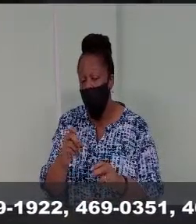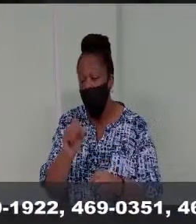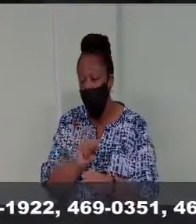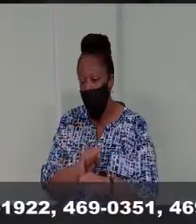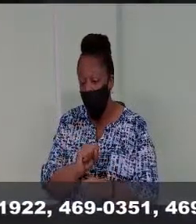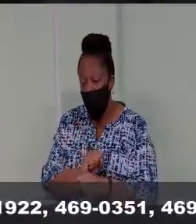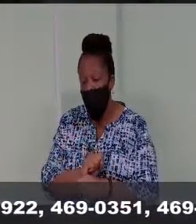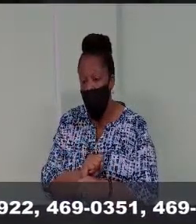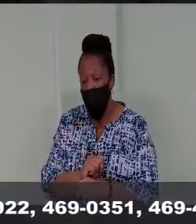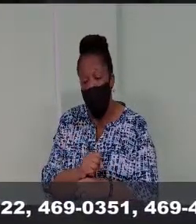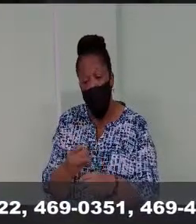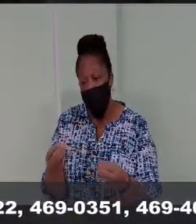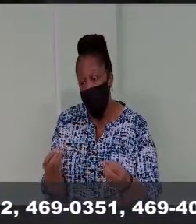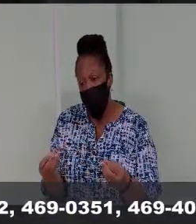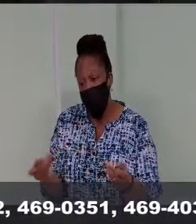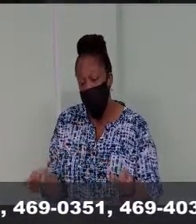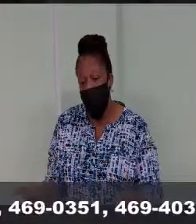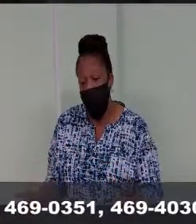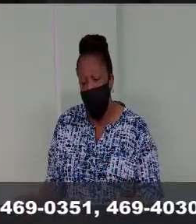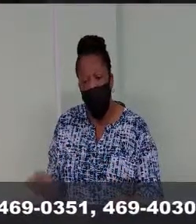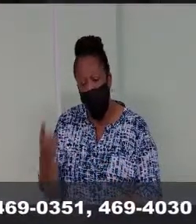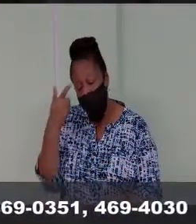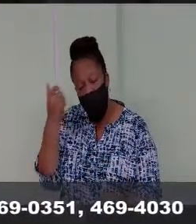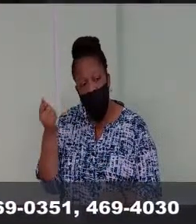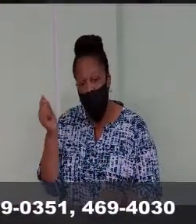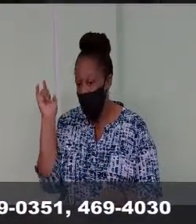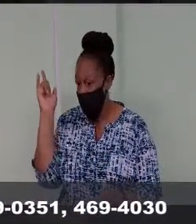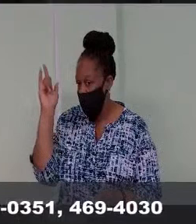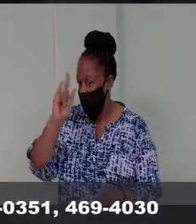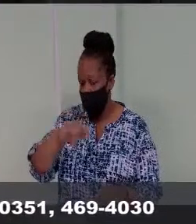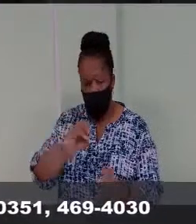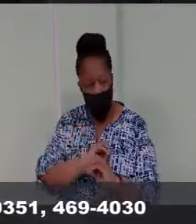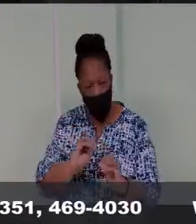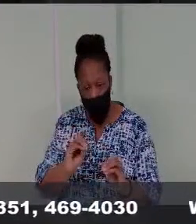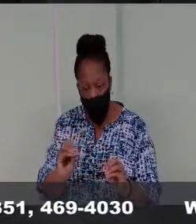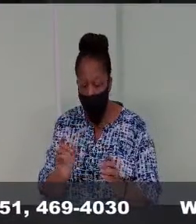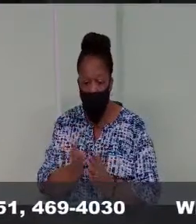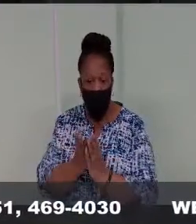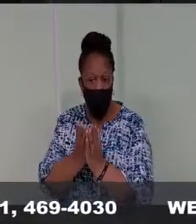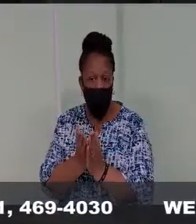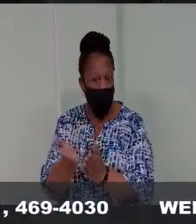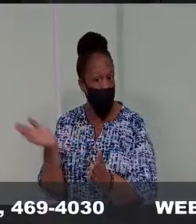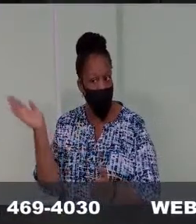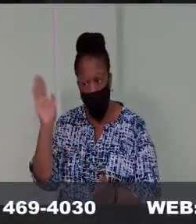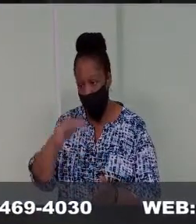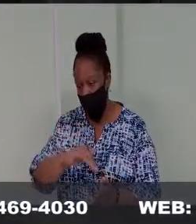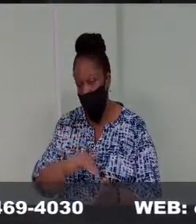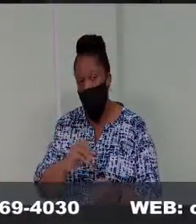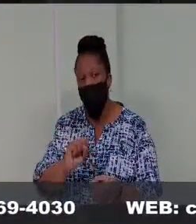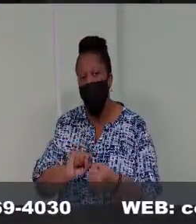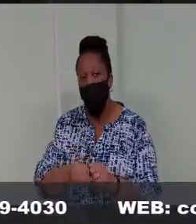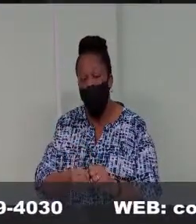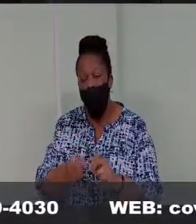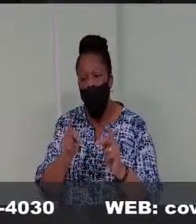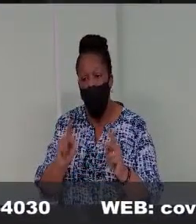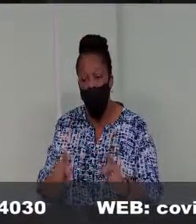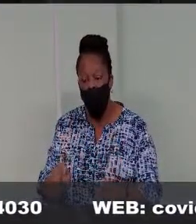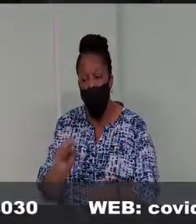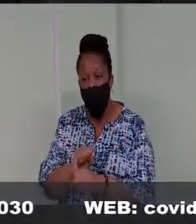right now to implement the necessary policies to build resilience in the tourism